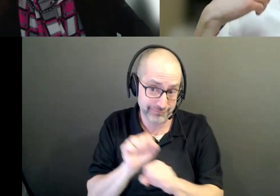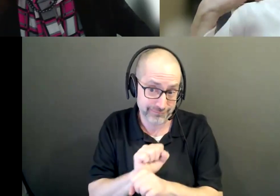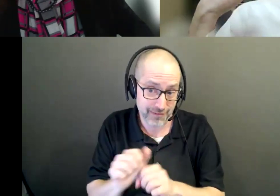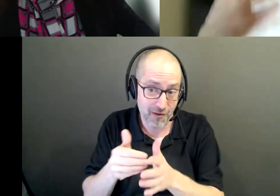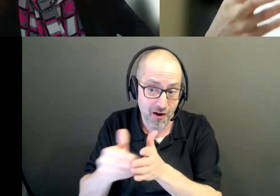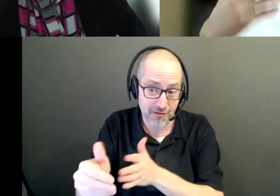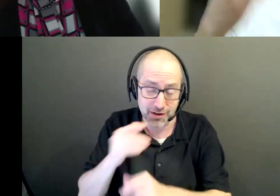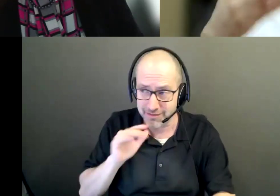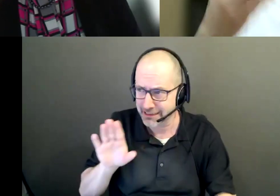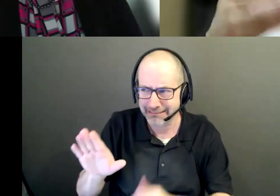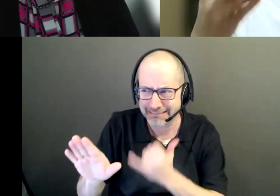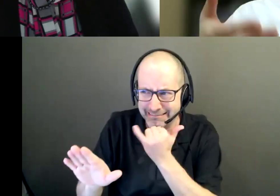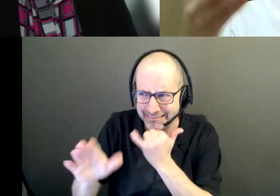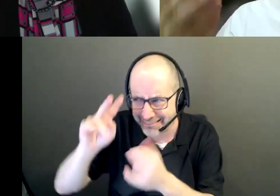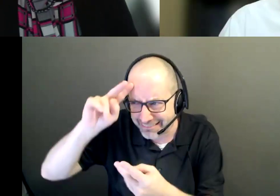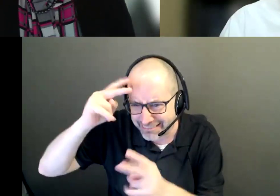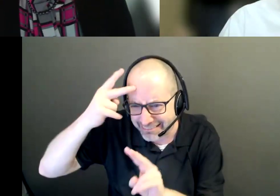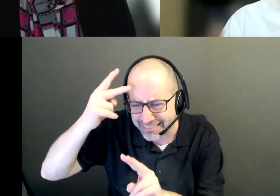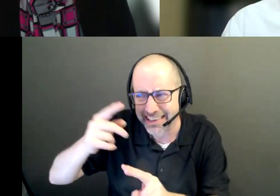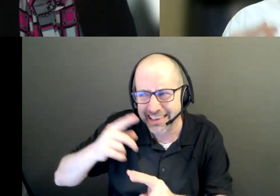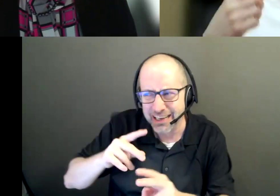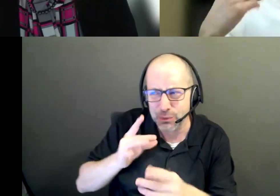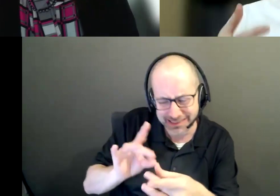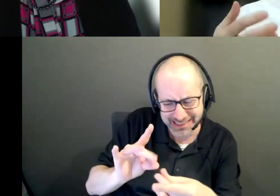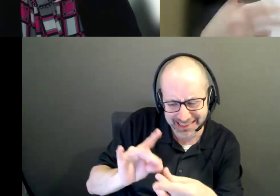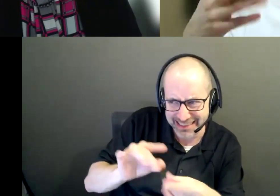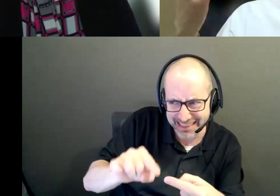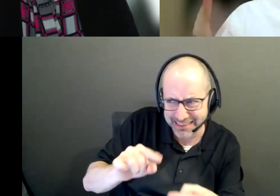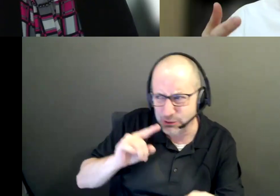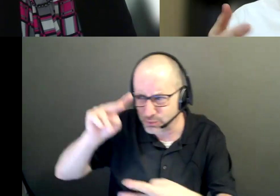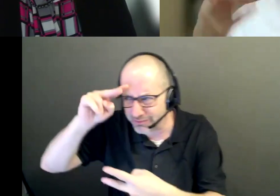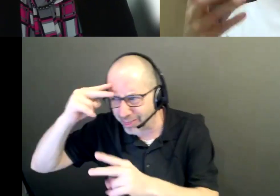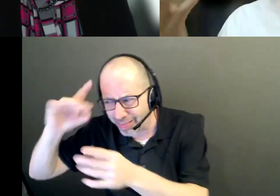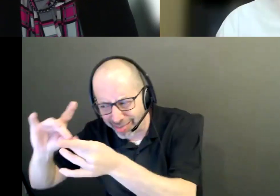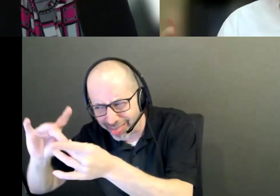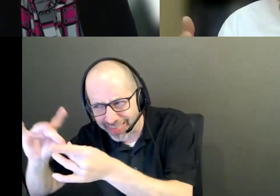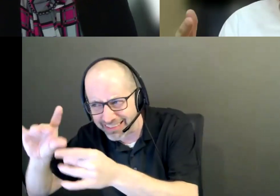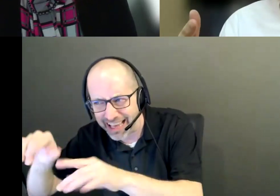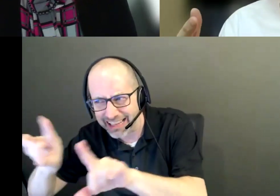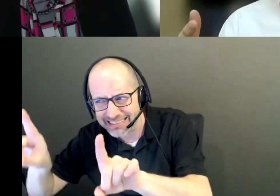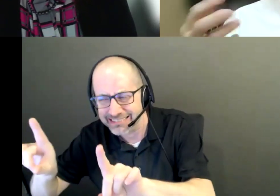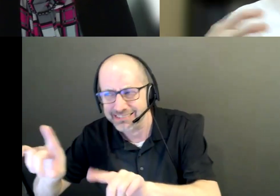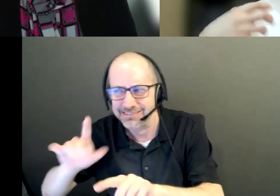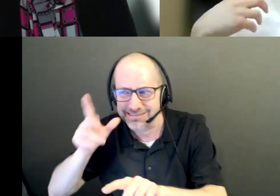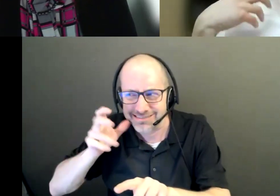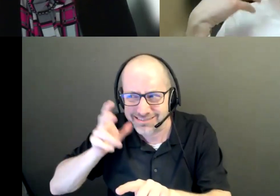times and say, hey, look, this is what we actually said. And you know, there are things that can help you with it.